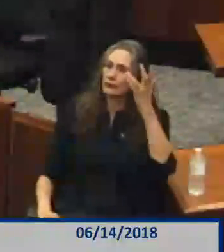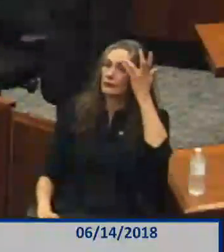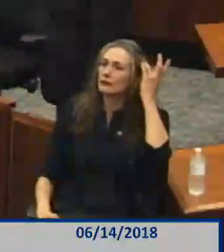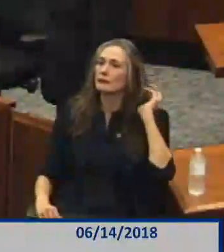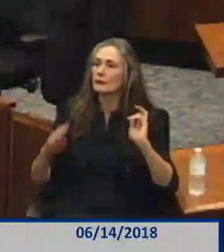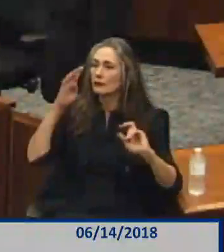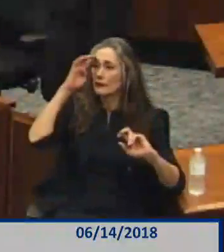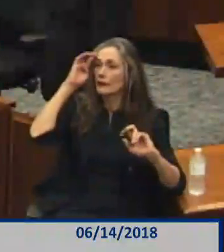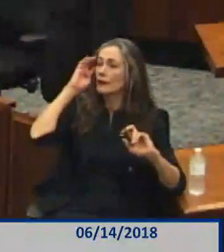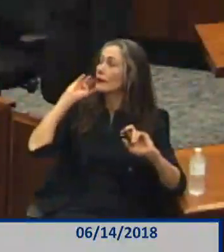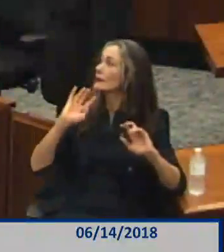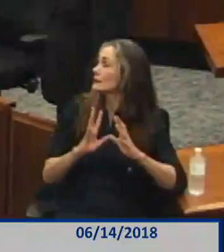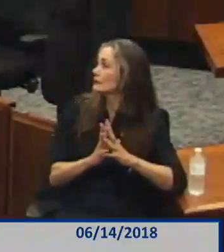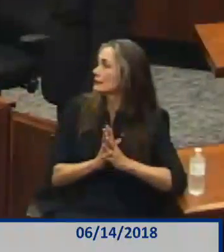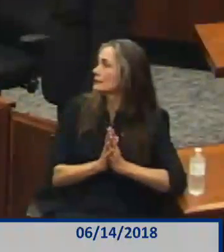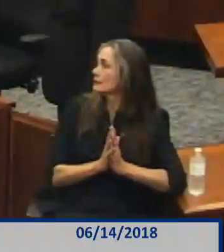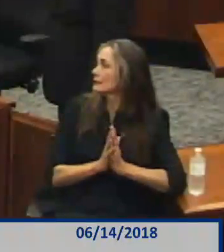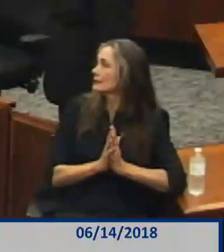a topographic map.